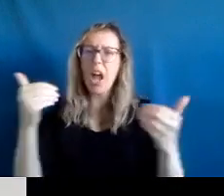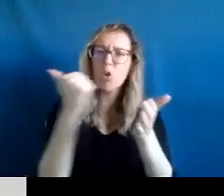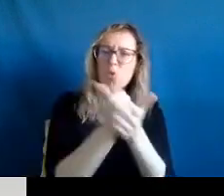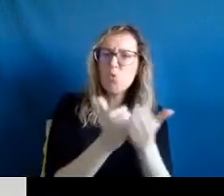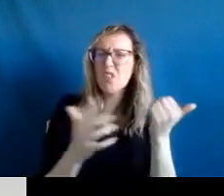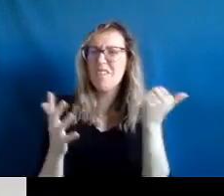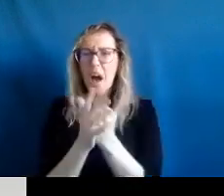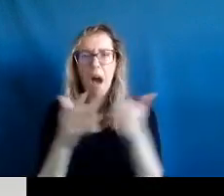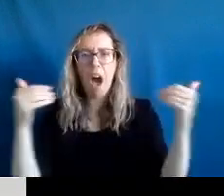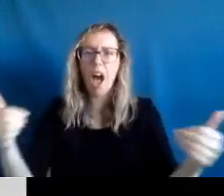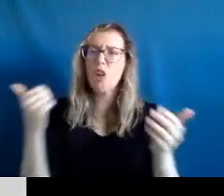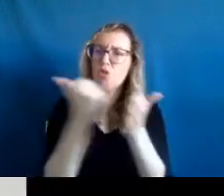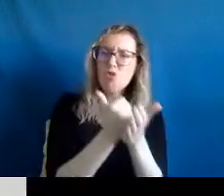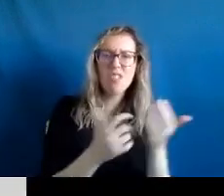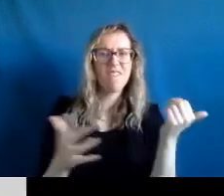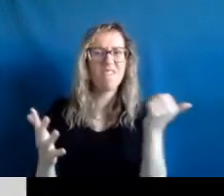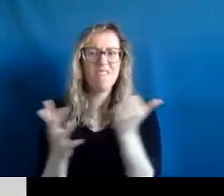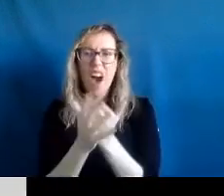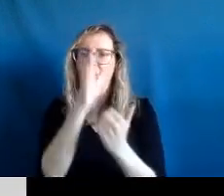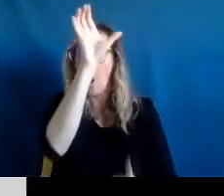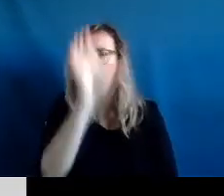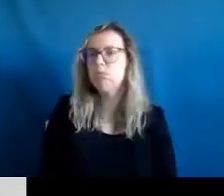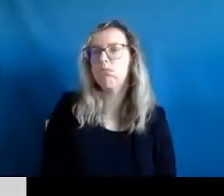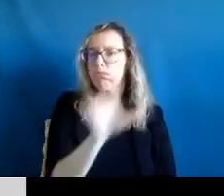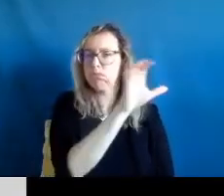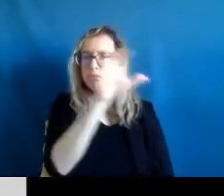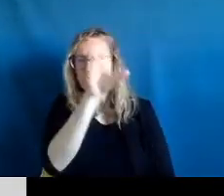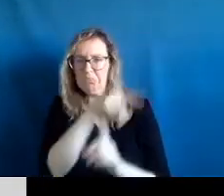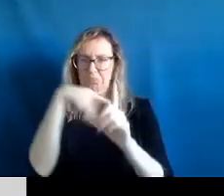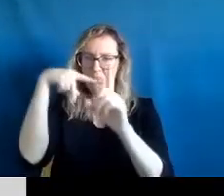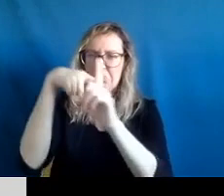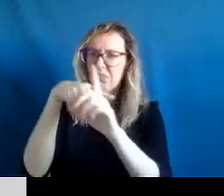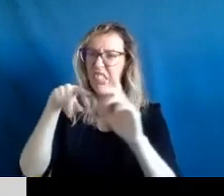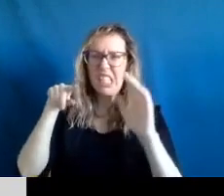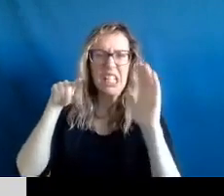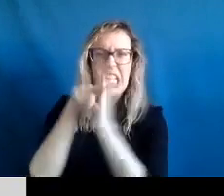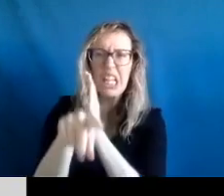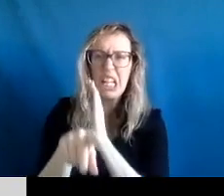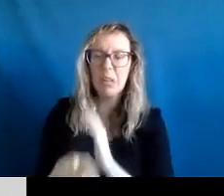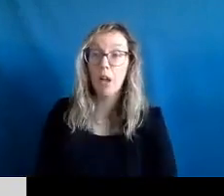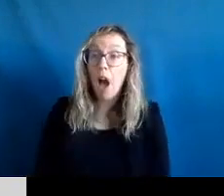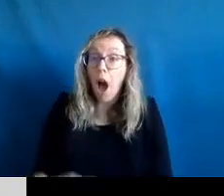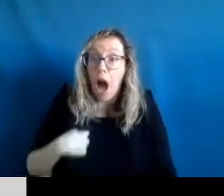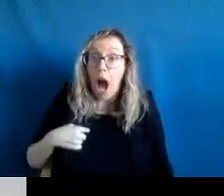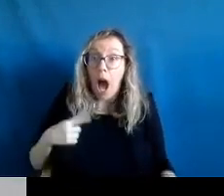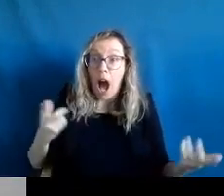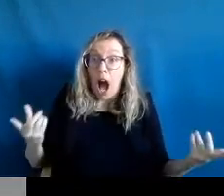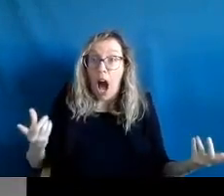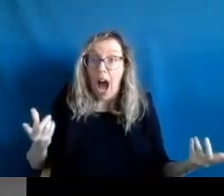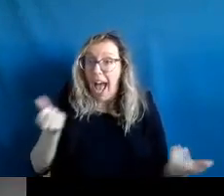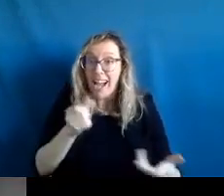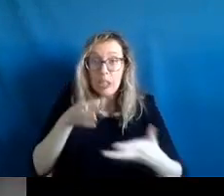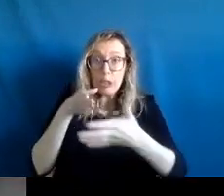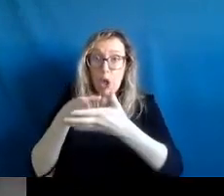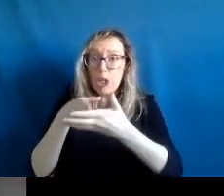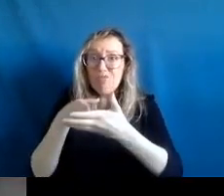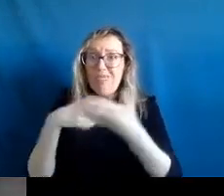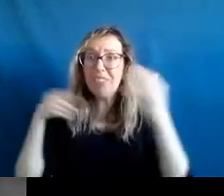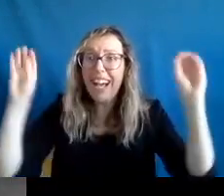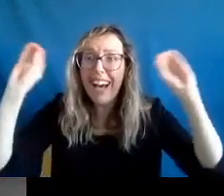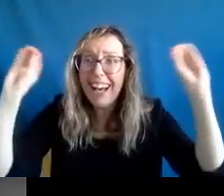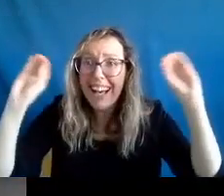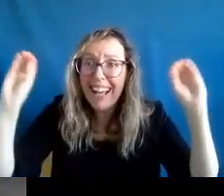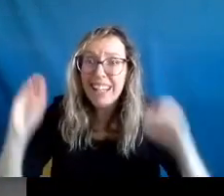Crucify! Crucify! You take him and crucify him. I don't find any grounds for a charge against him." "We have a